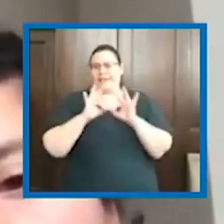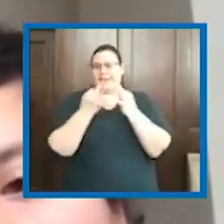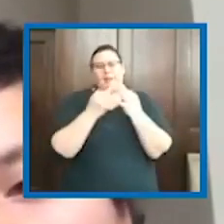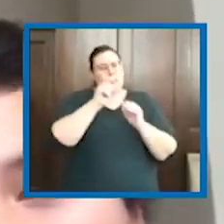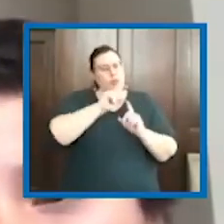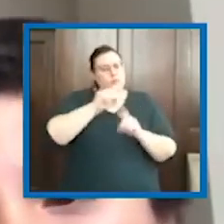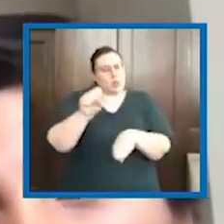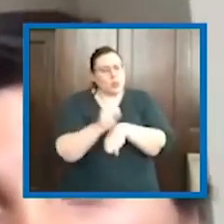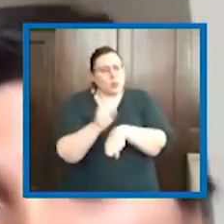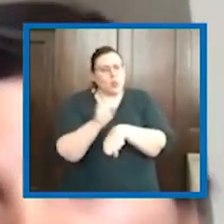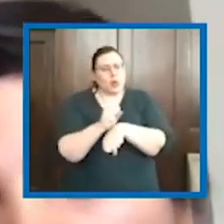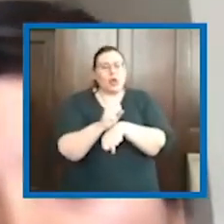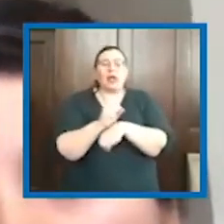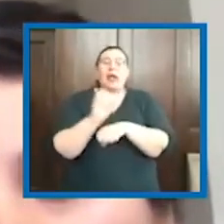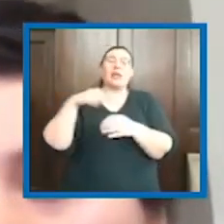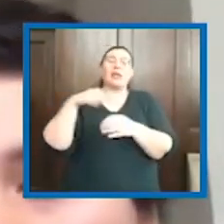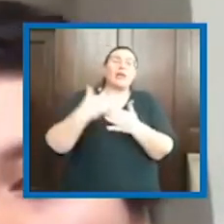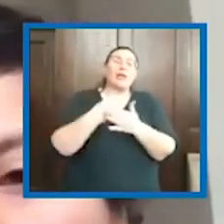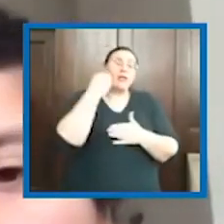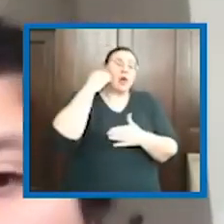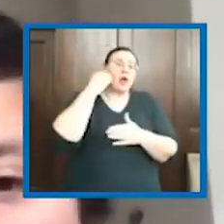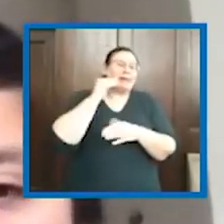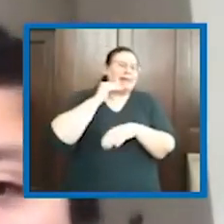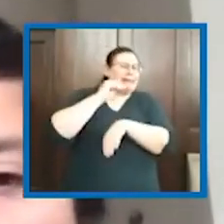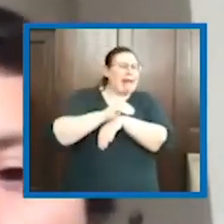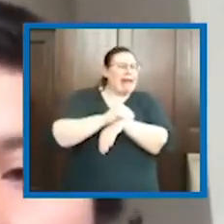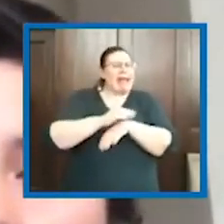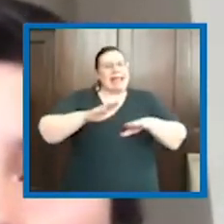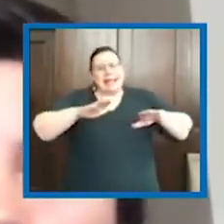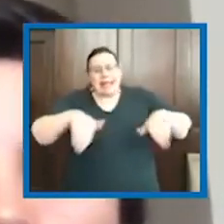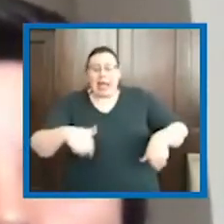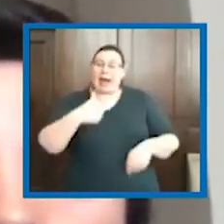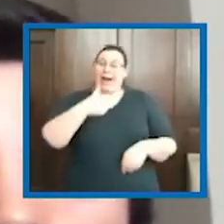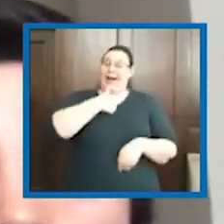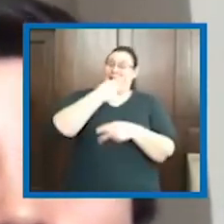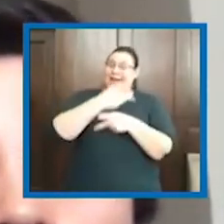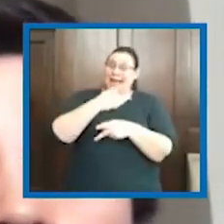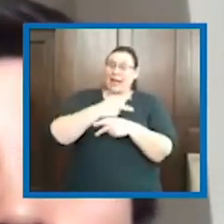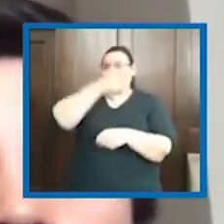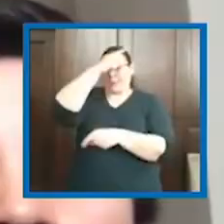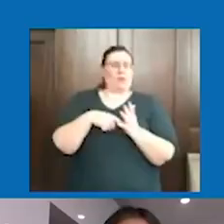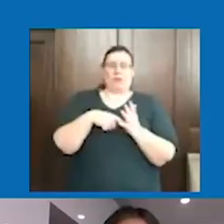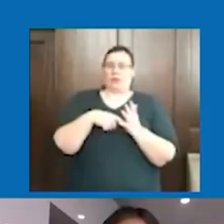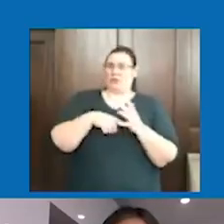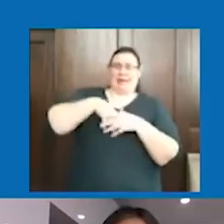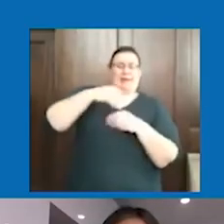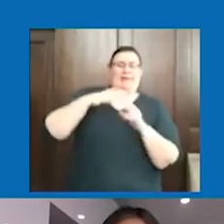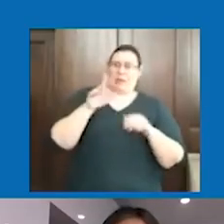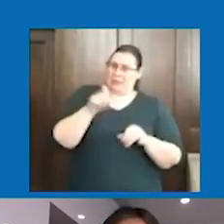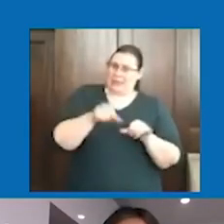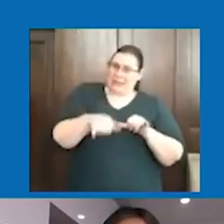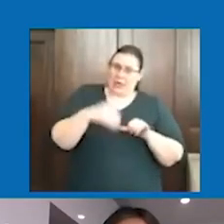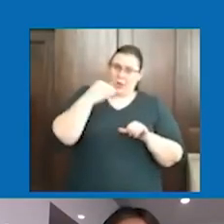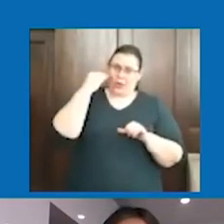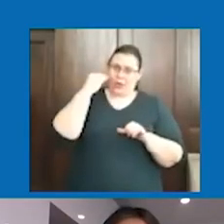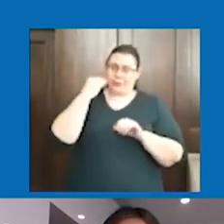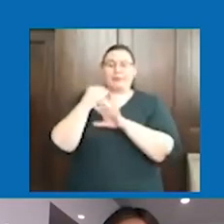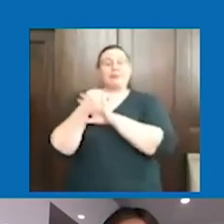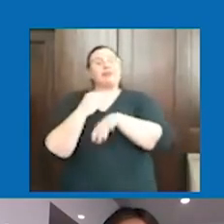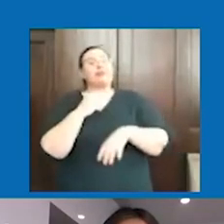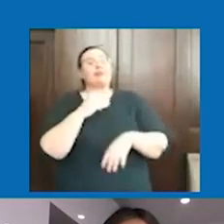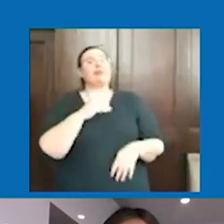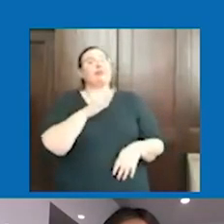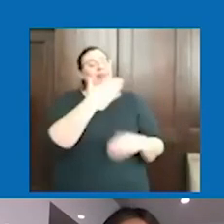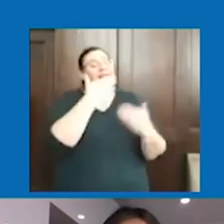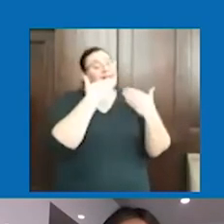get home so late, and so that leaves me to take care of my siblings as I'm the oldest child. Well, first of all, Cindy, thank you